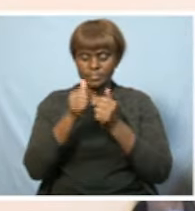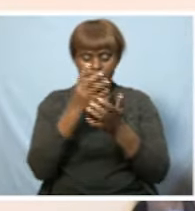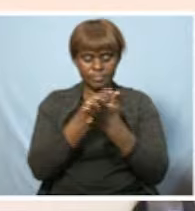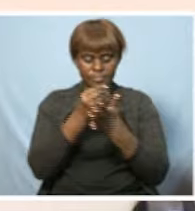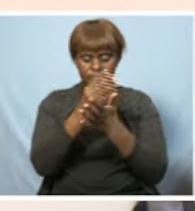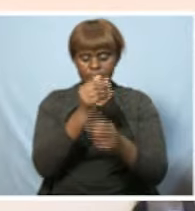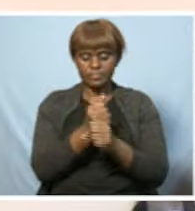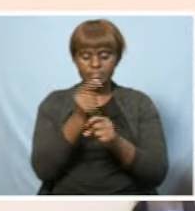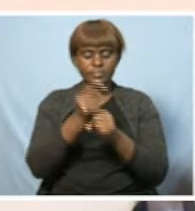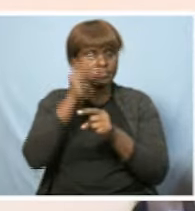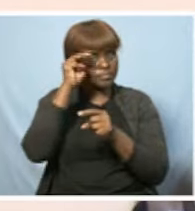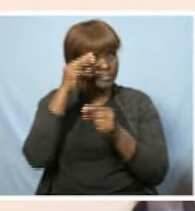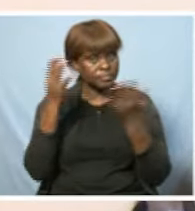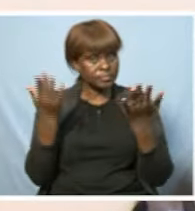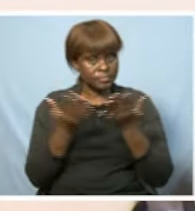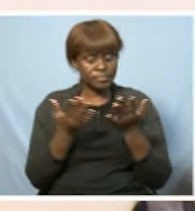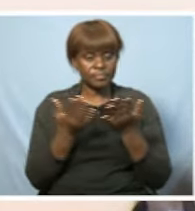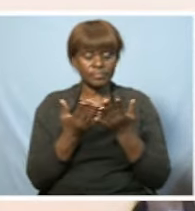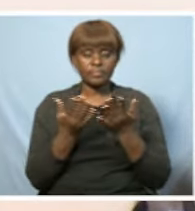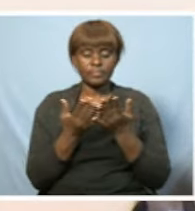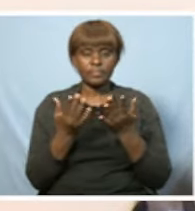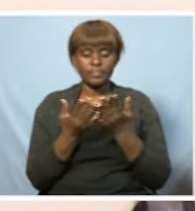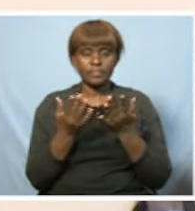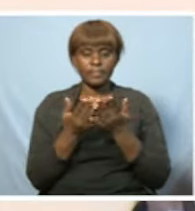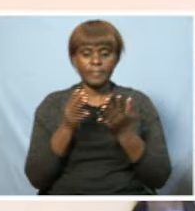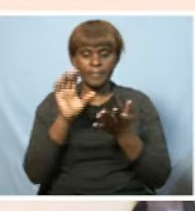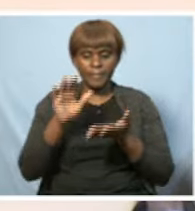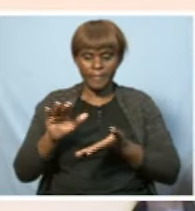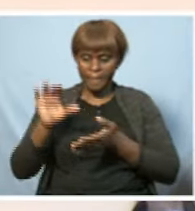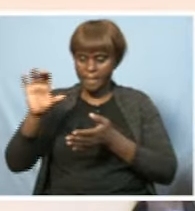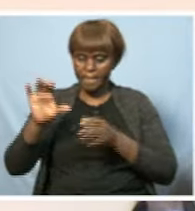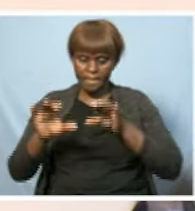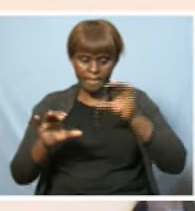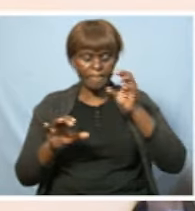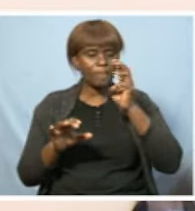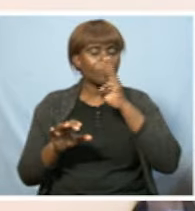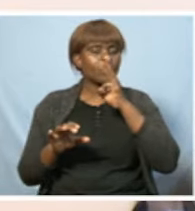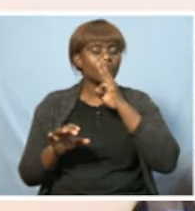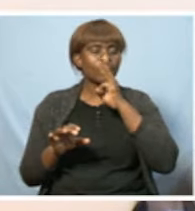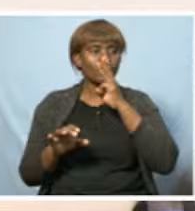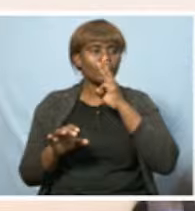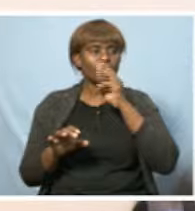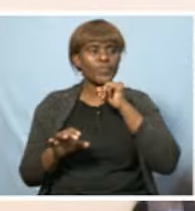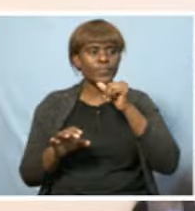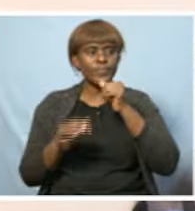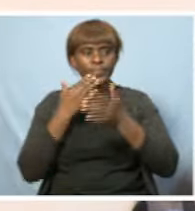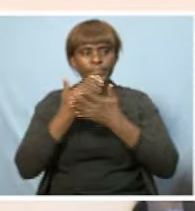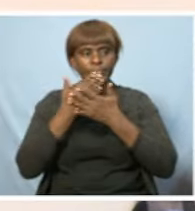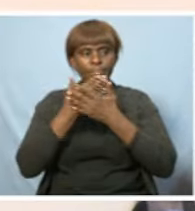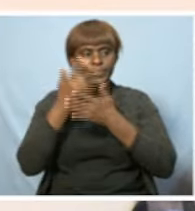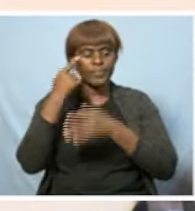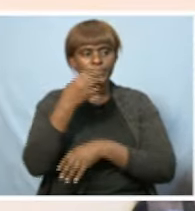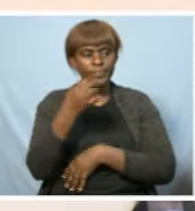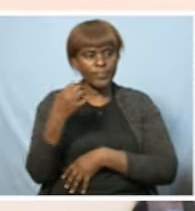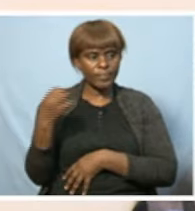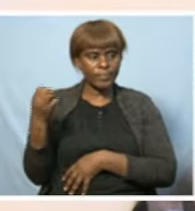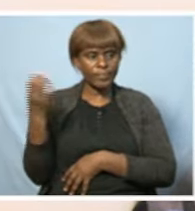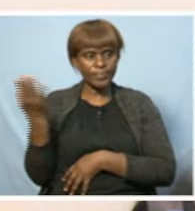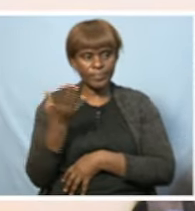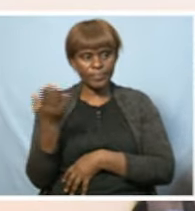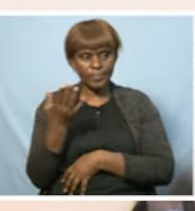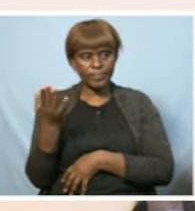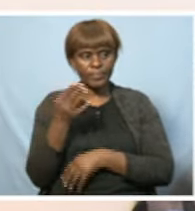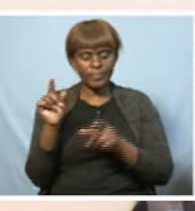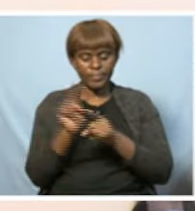ministry. The location of the borehole was not ideal for equipping as